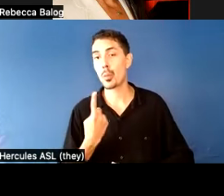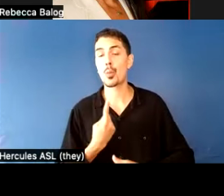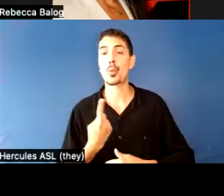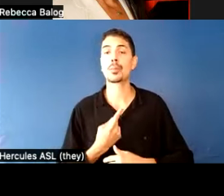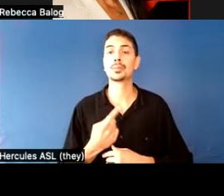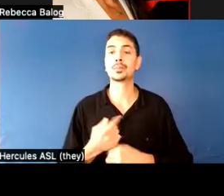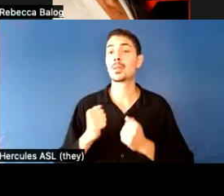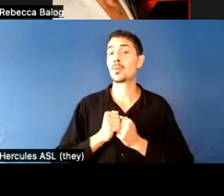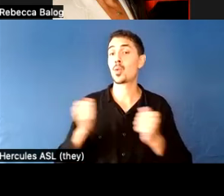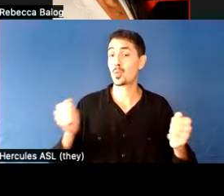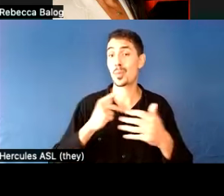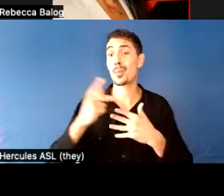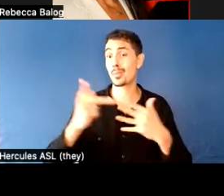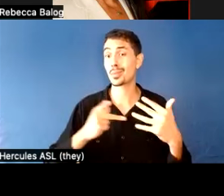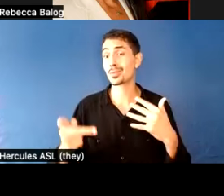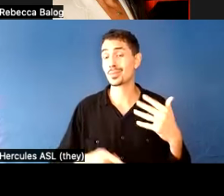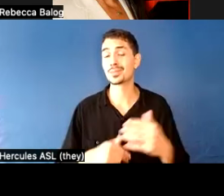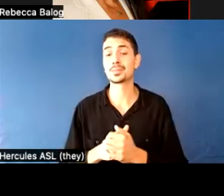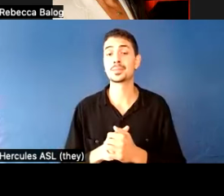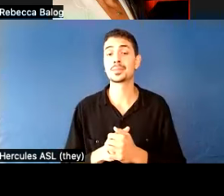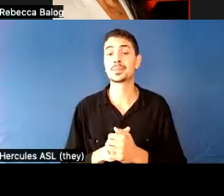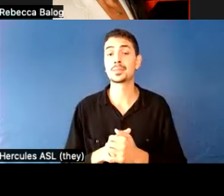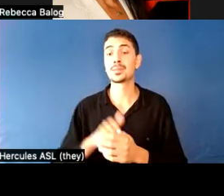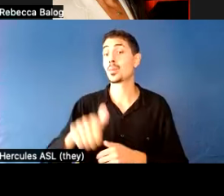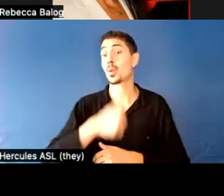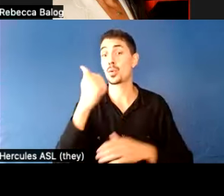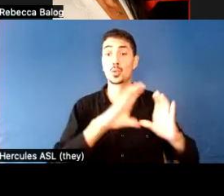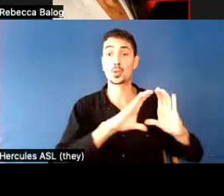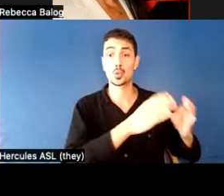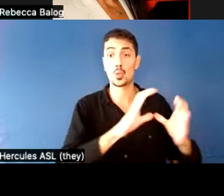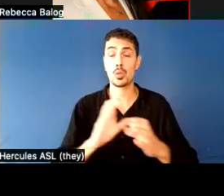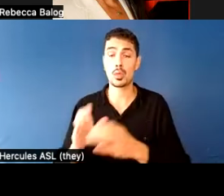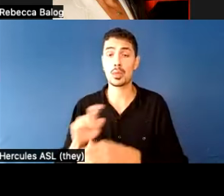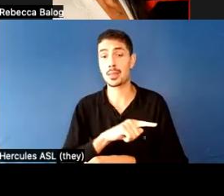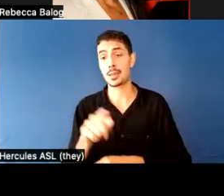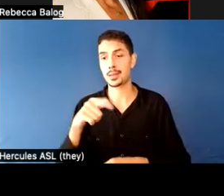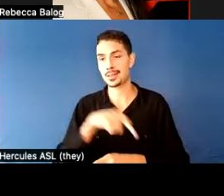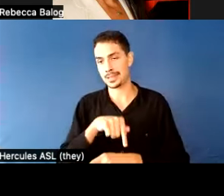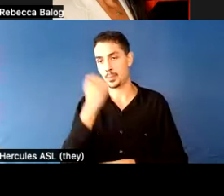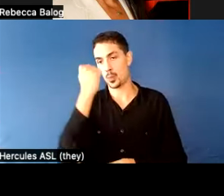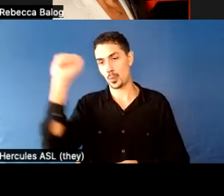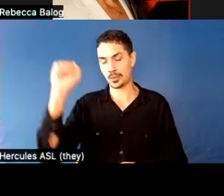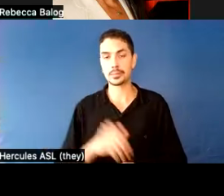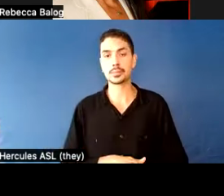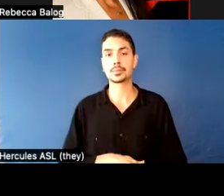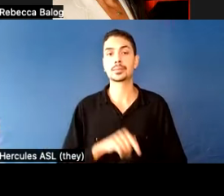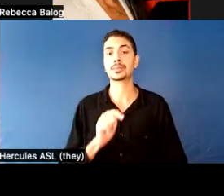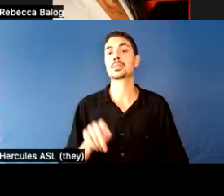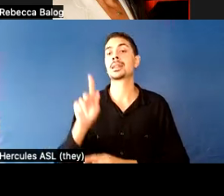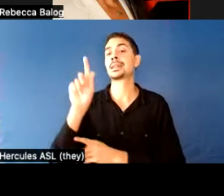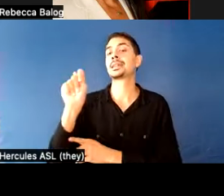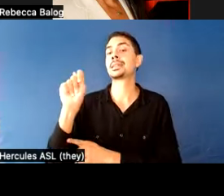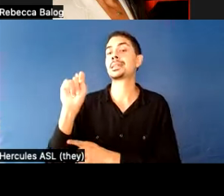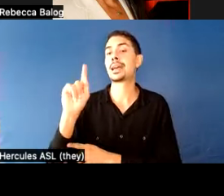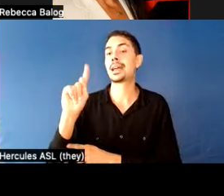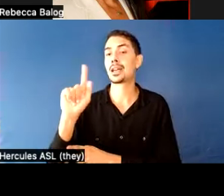Vulnerable populations. And in other circles in the movement, the title that's used a lot is